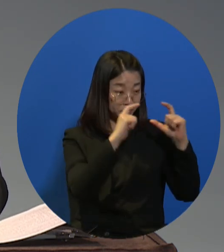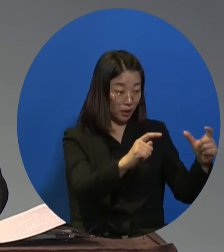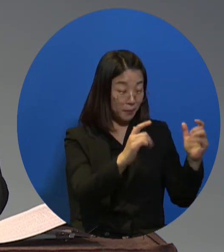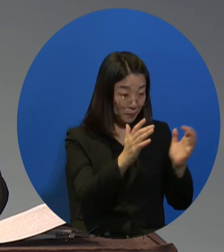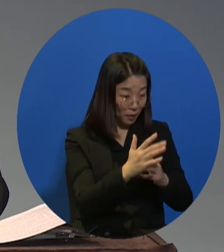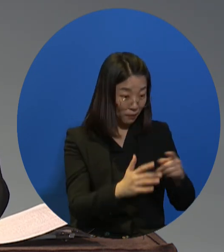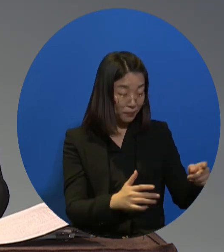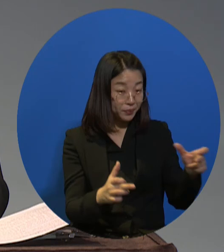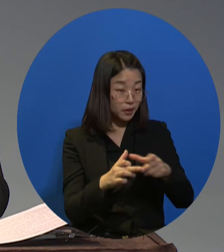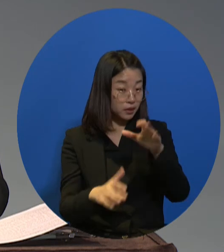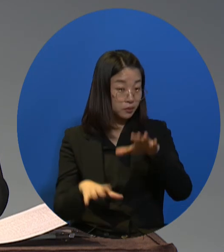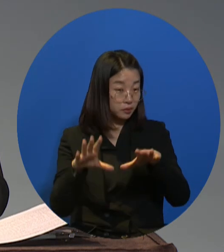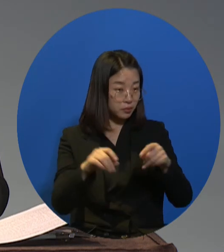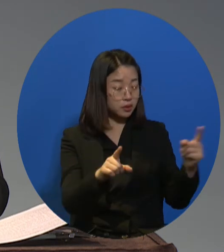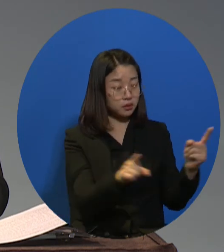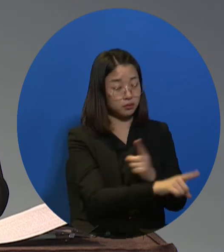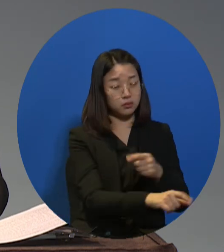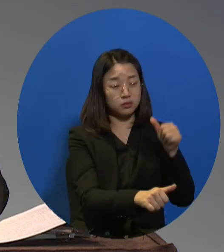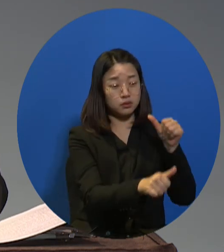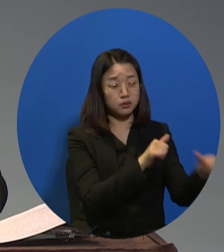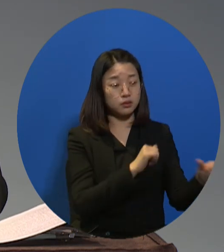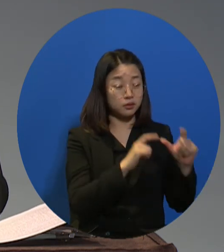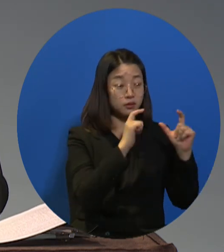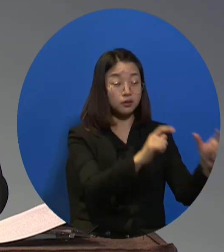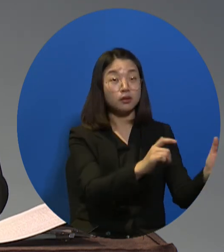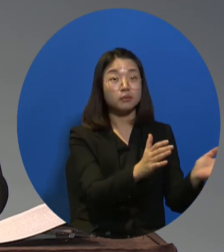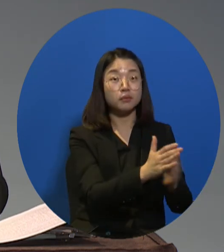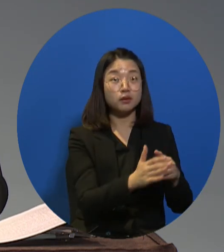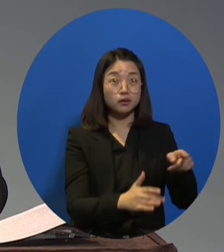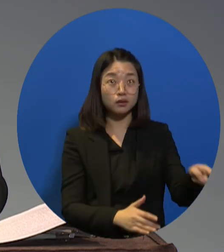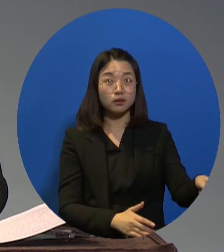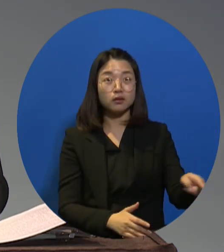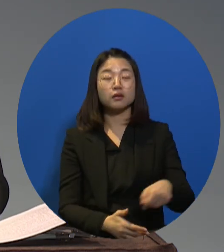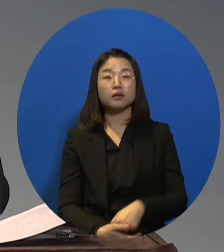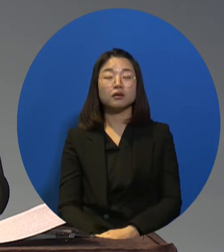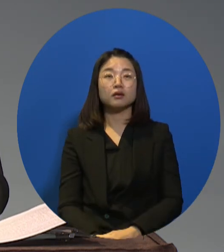in that process. When there are recommendations made by the Commission,